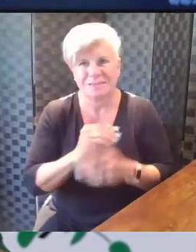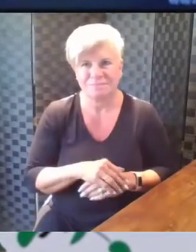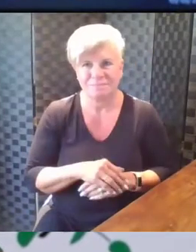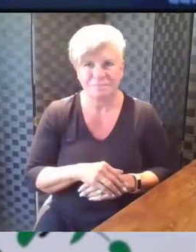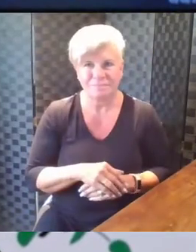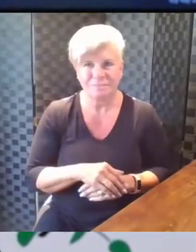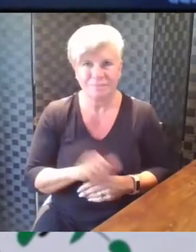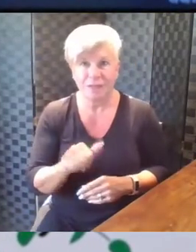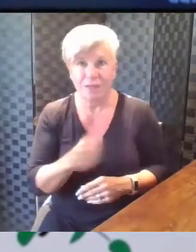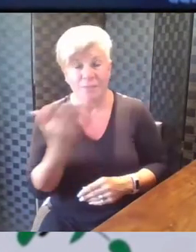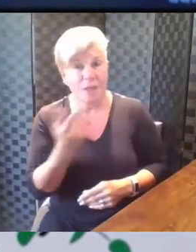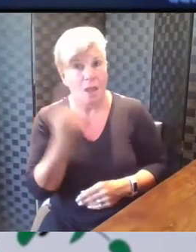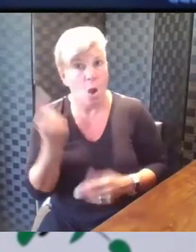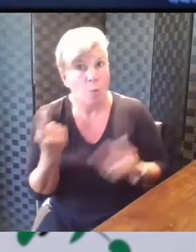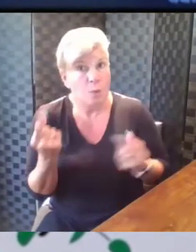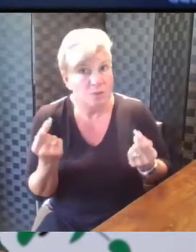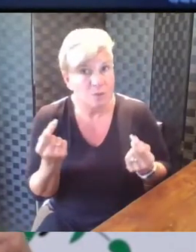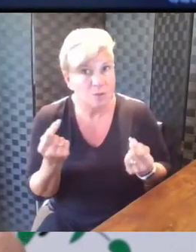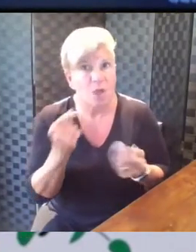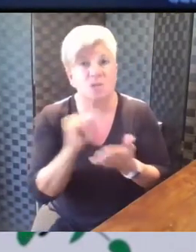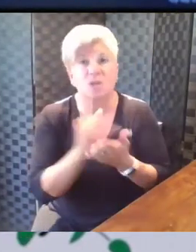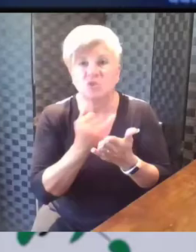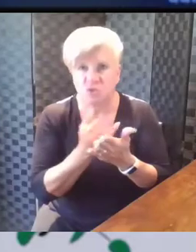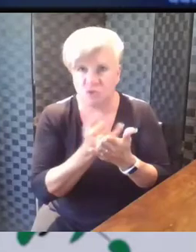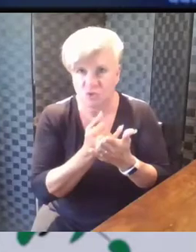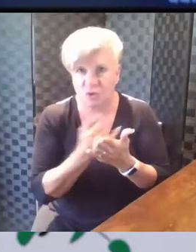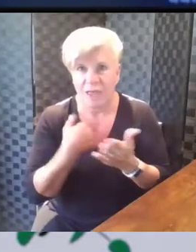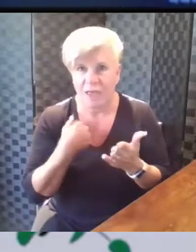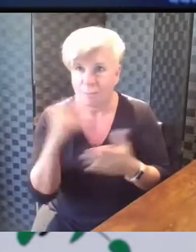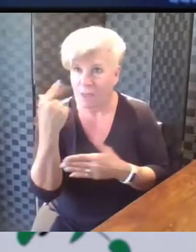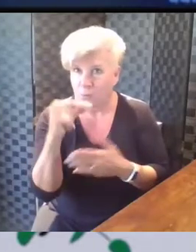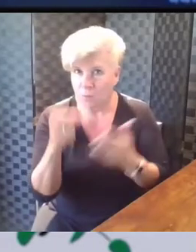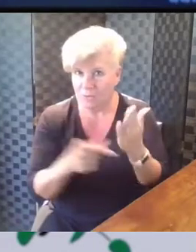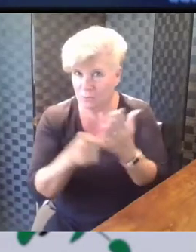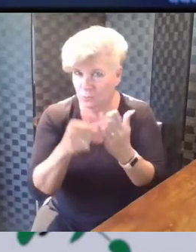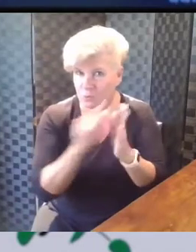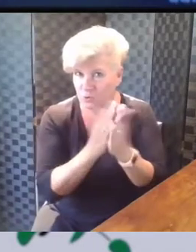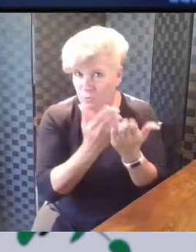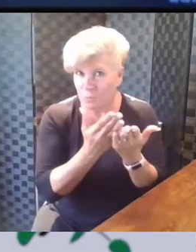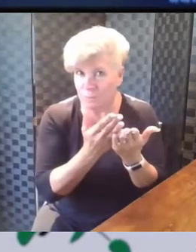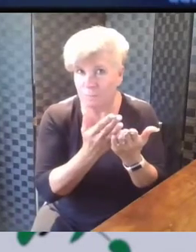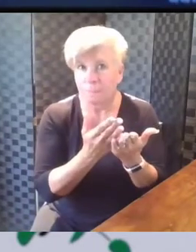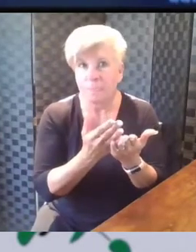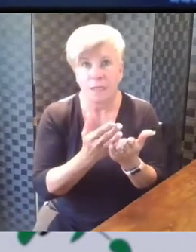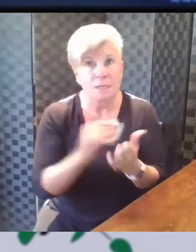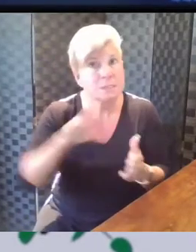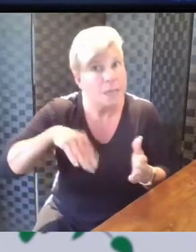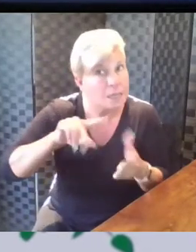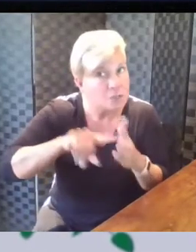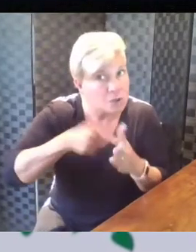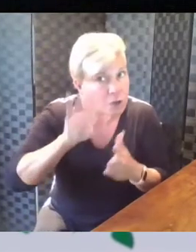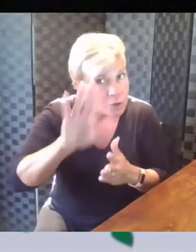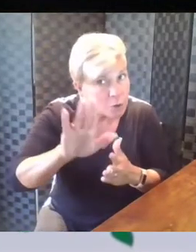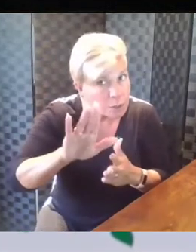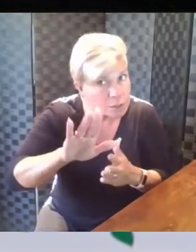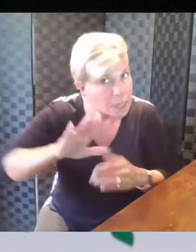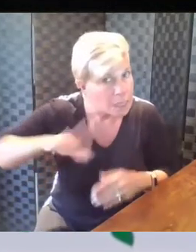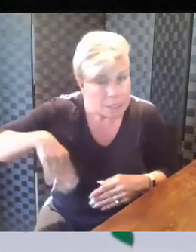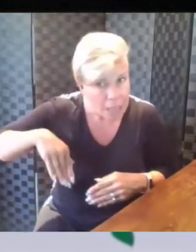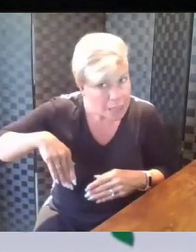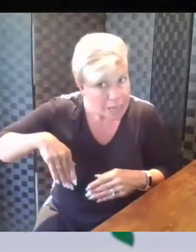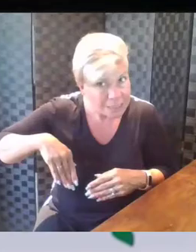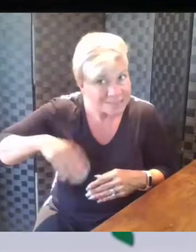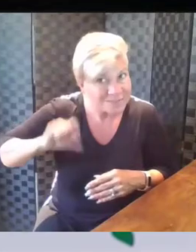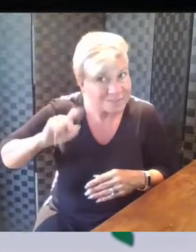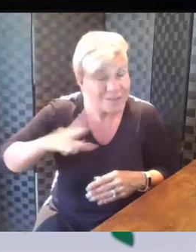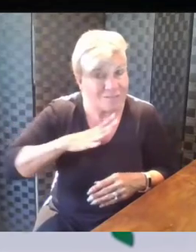The other thing we're always working on is our journal. I've got my green journal here. If you haven't started your journal yet, it's not too late. You can get some